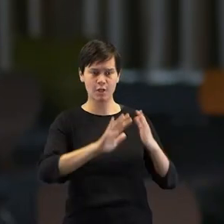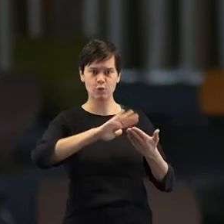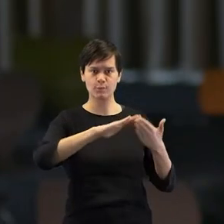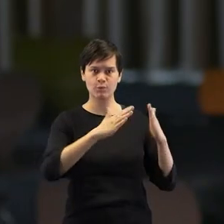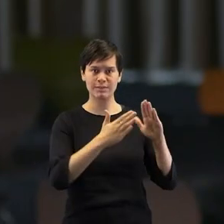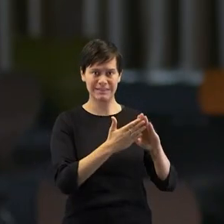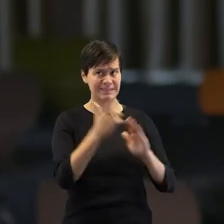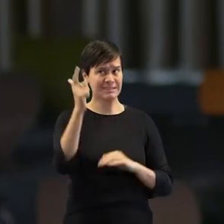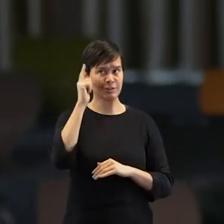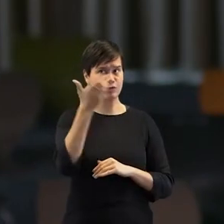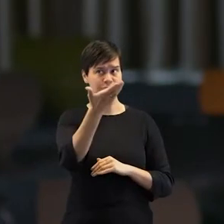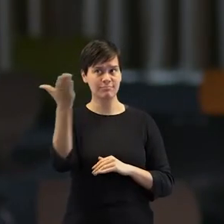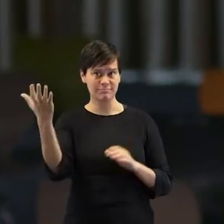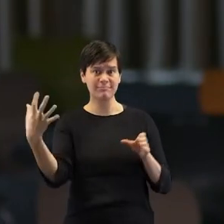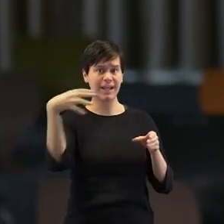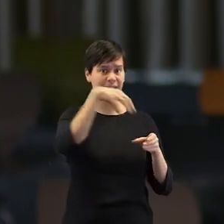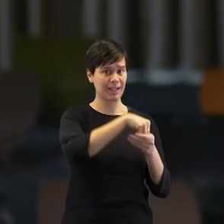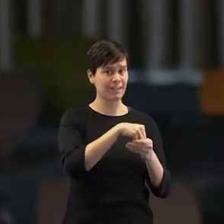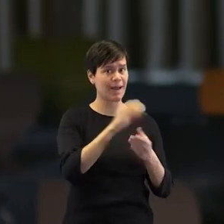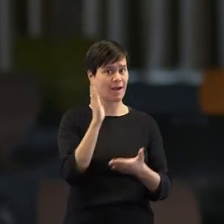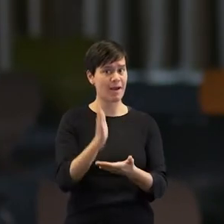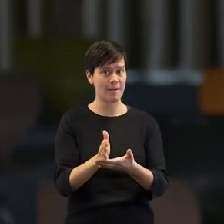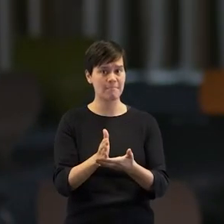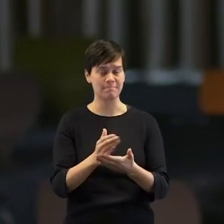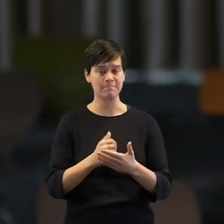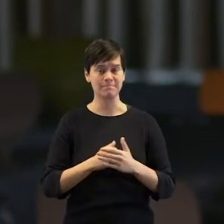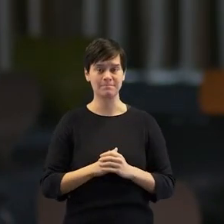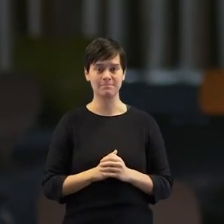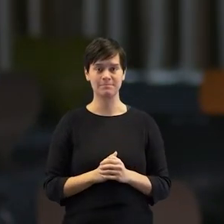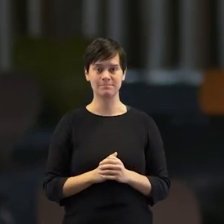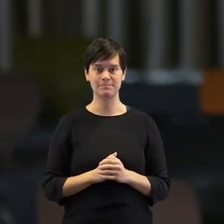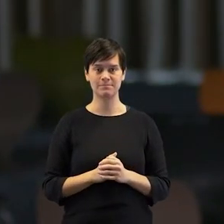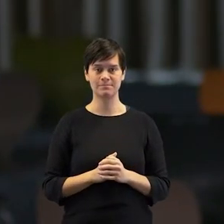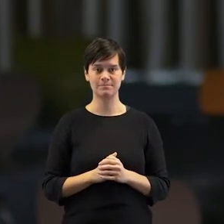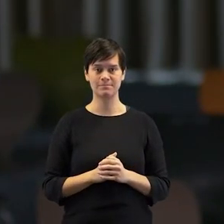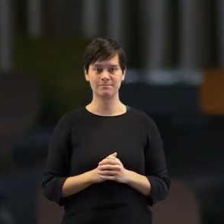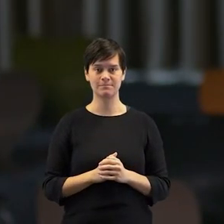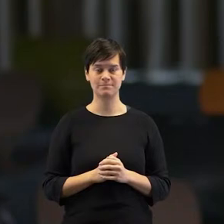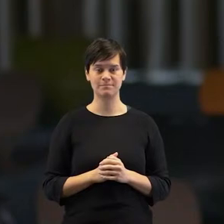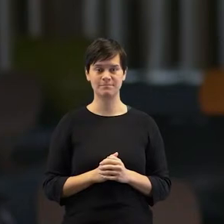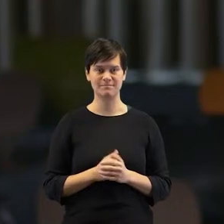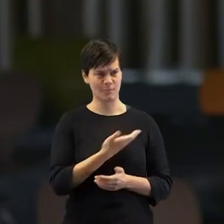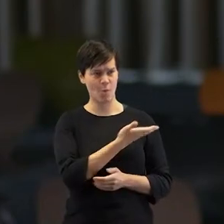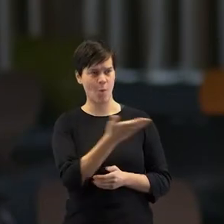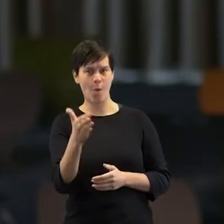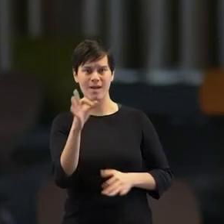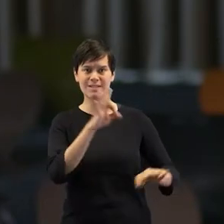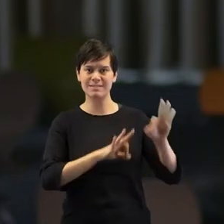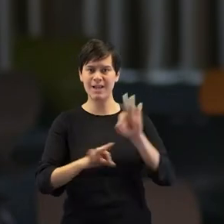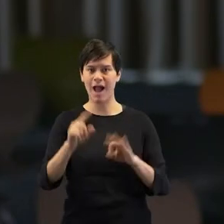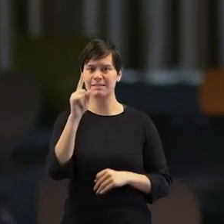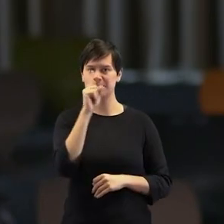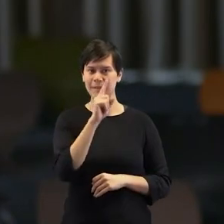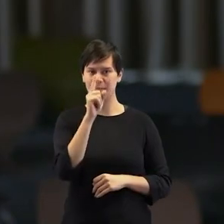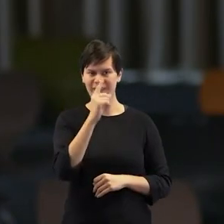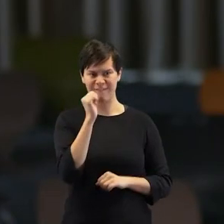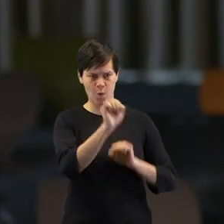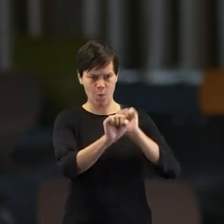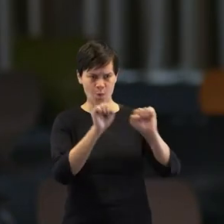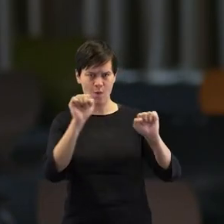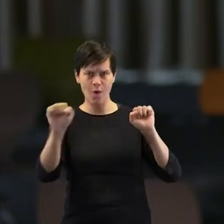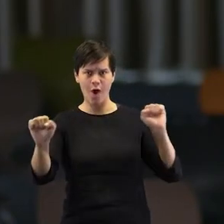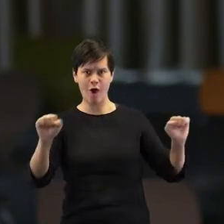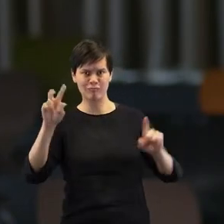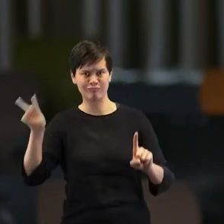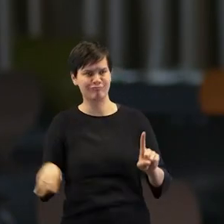science system, but a vital one in creating our vibrant community of scientists. In fact, I don't think I've ever met a